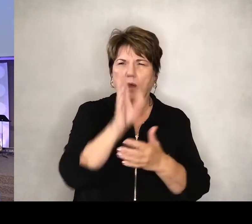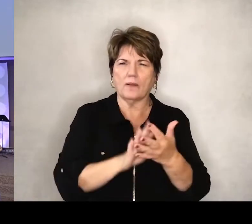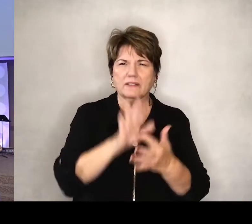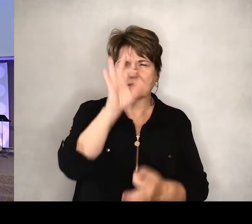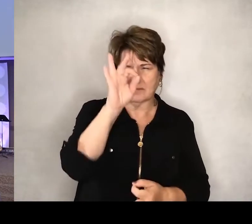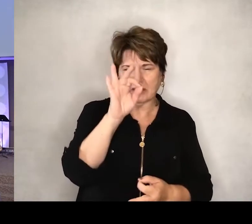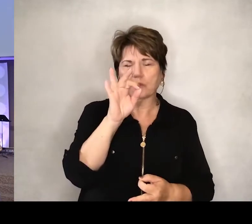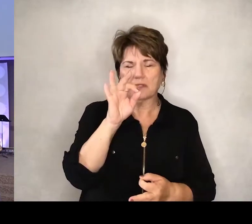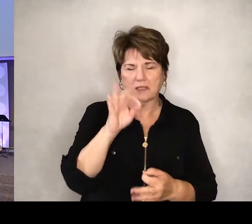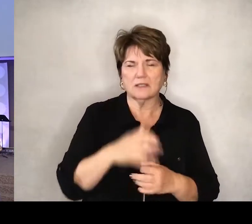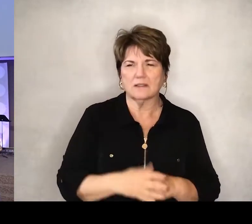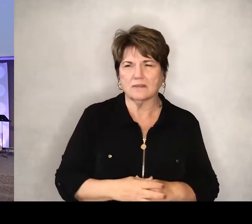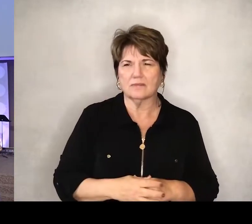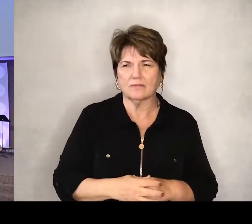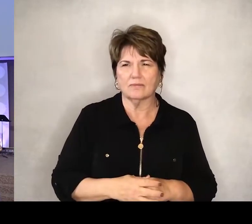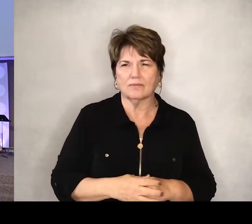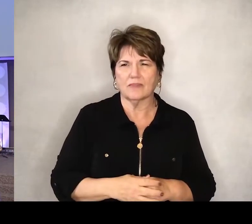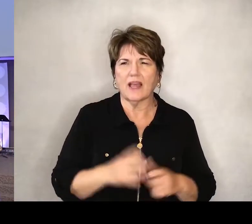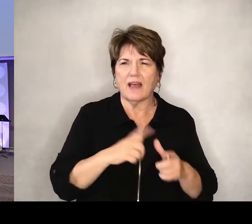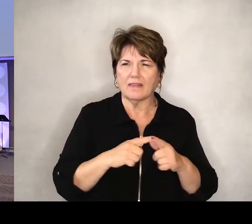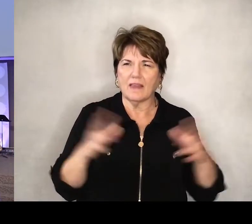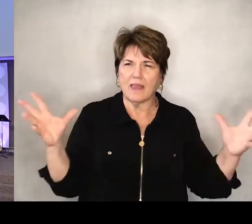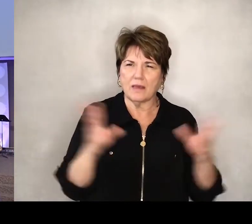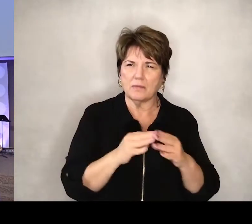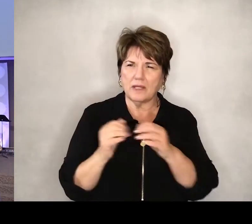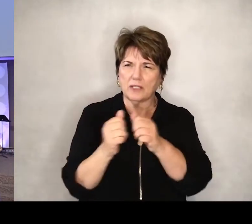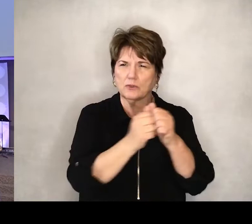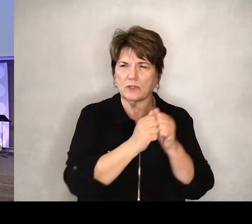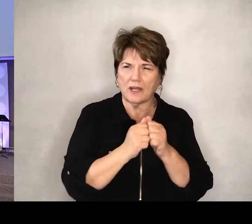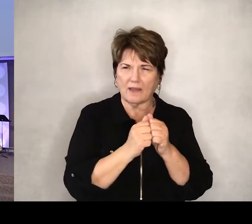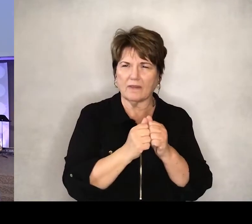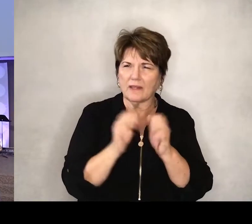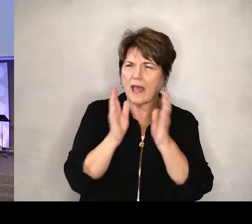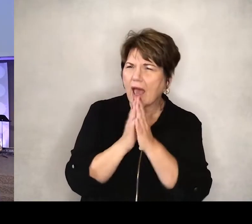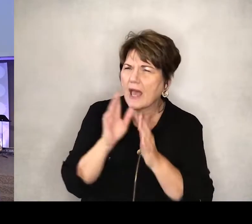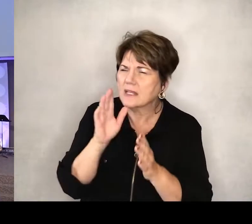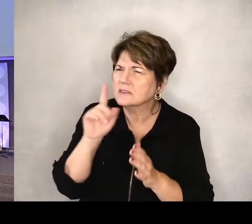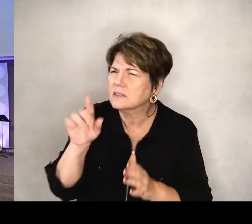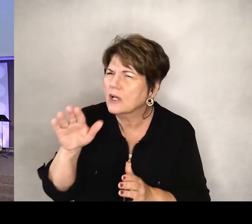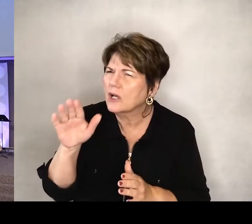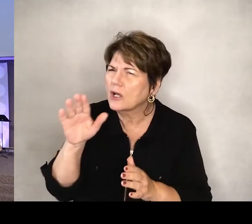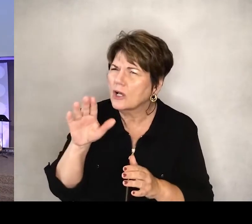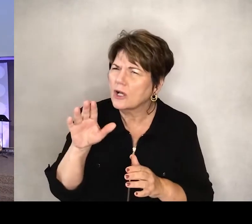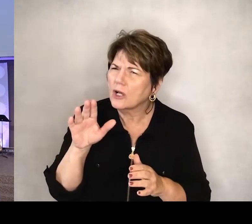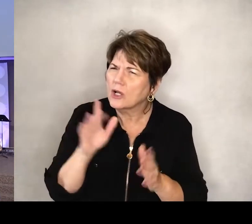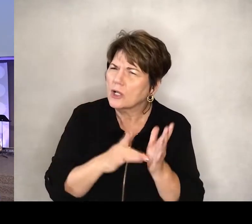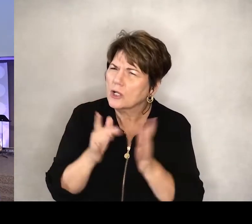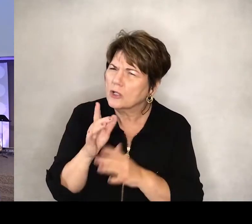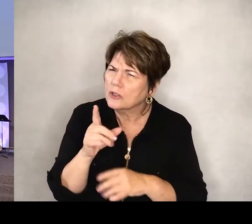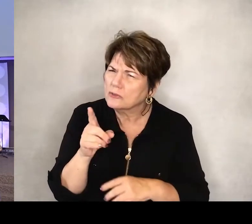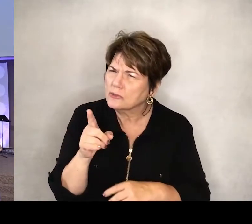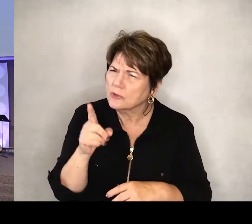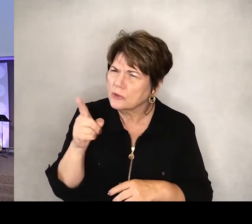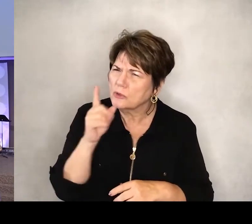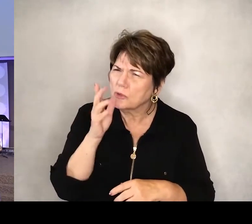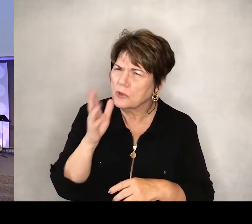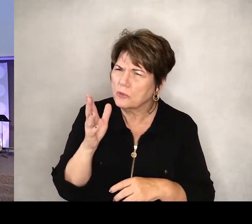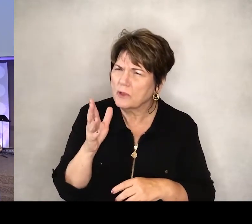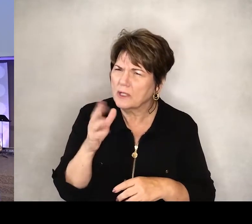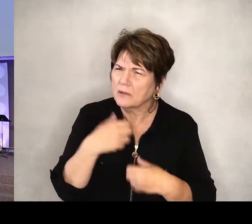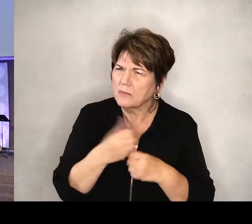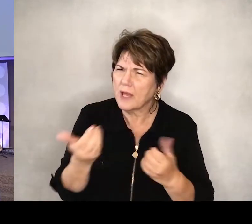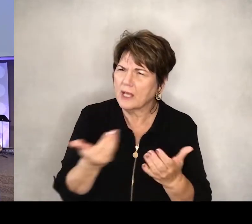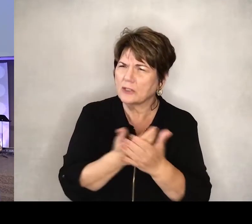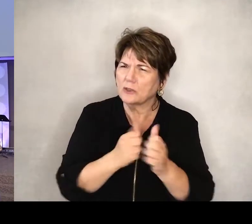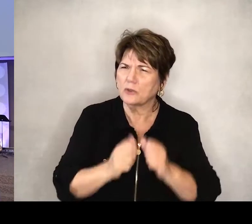Holy Spirit." Then they gathered around him and asked him, "Lord, are you at this time going to restore